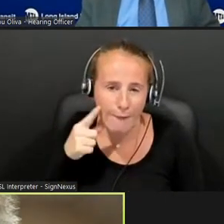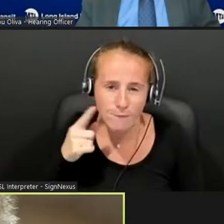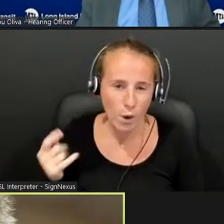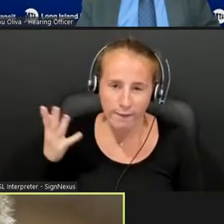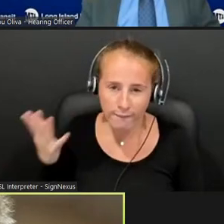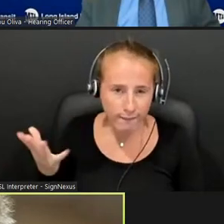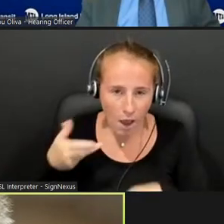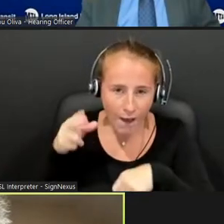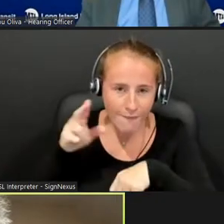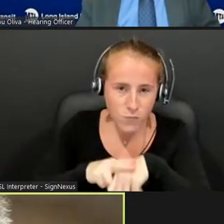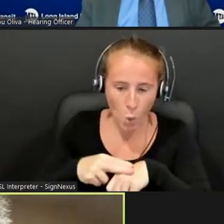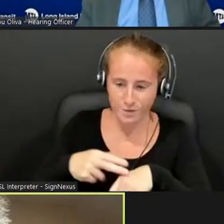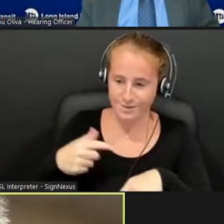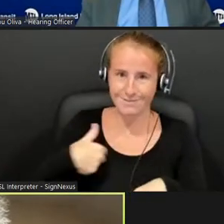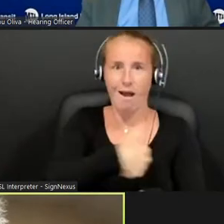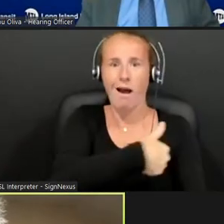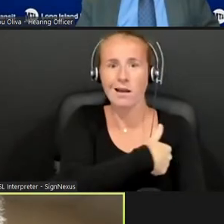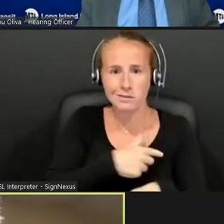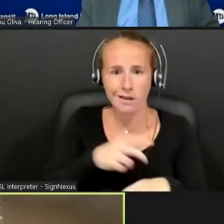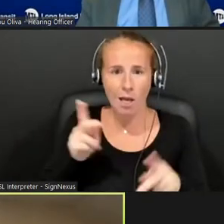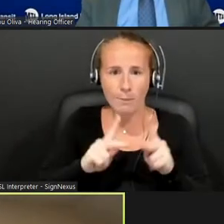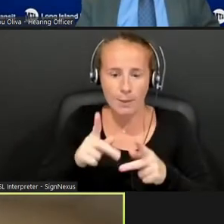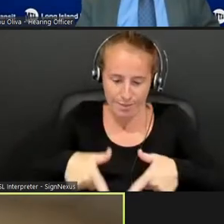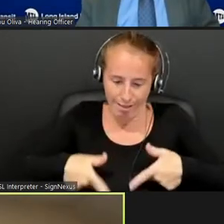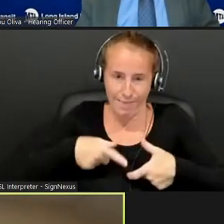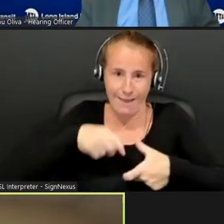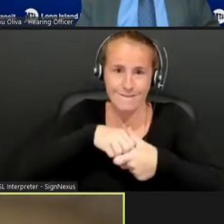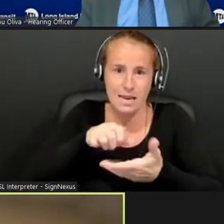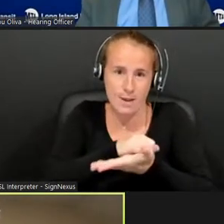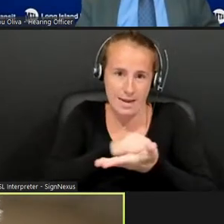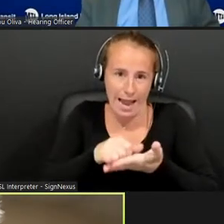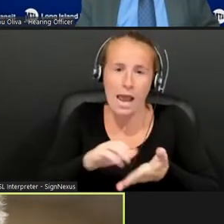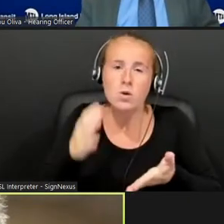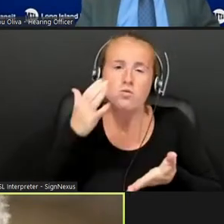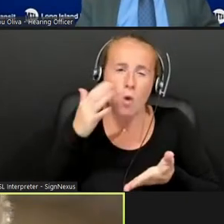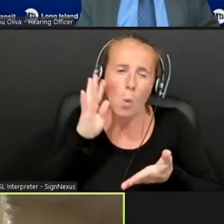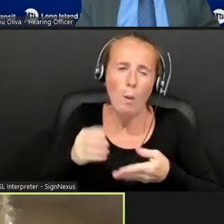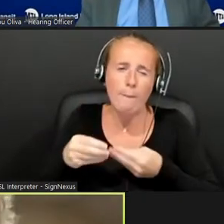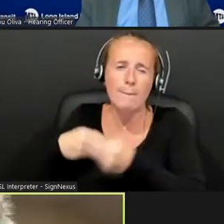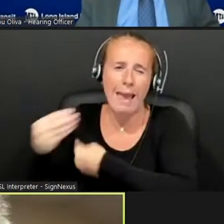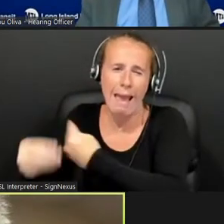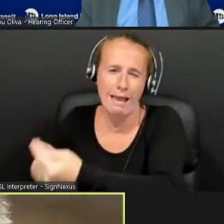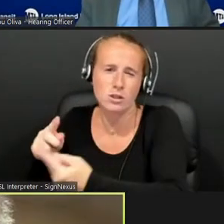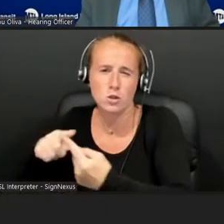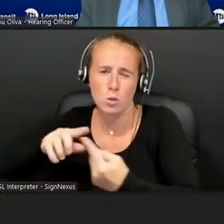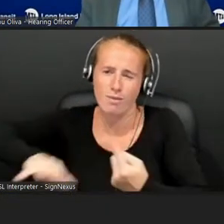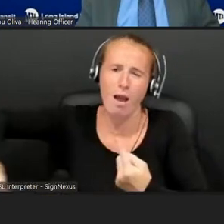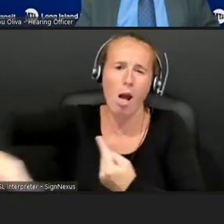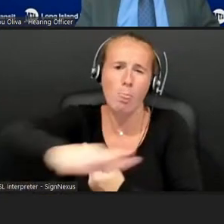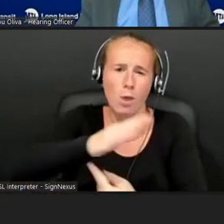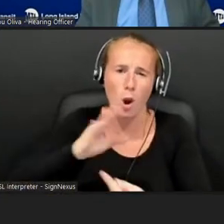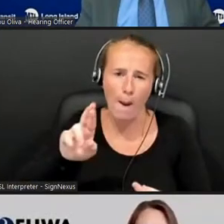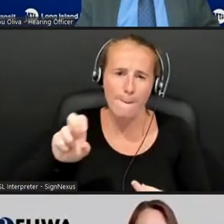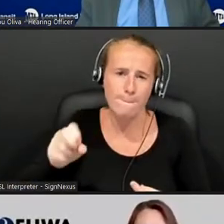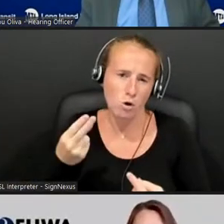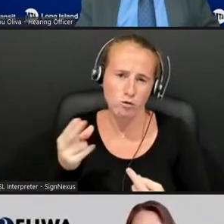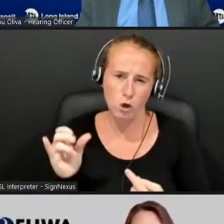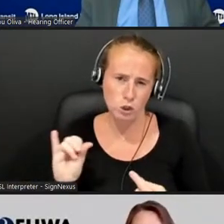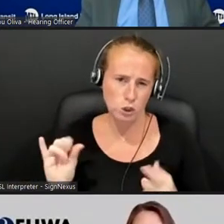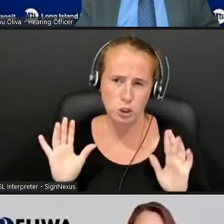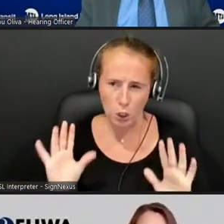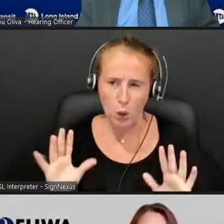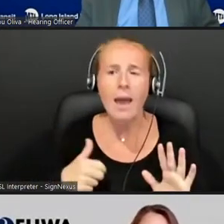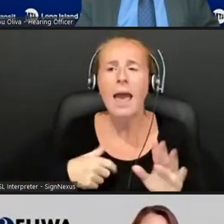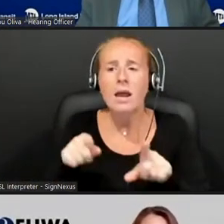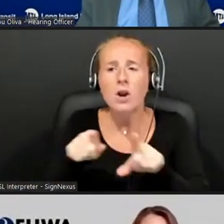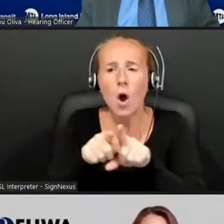of course it's the residents in all of Manhattan and you know it will be passed along to the people in the outer boroughs as well as far as